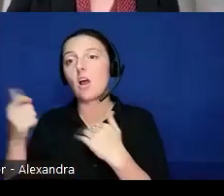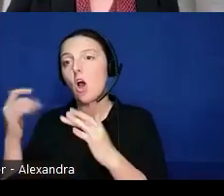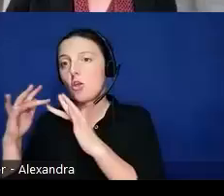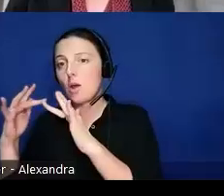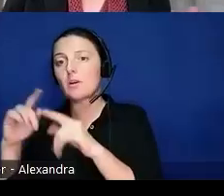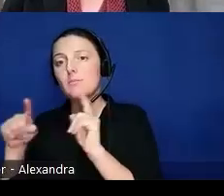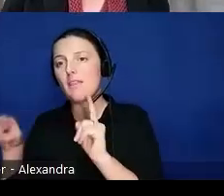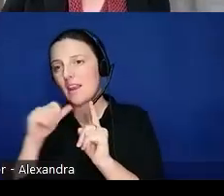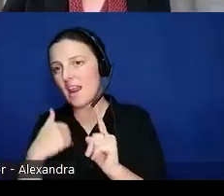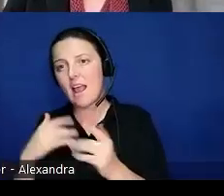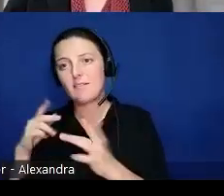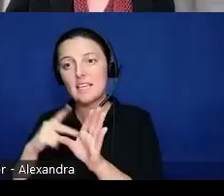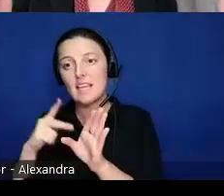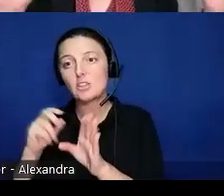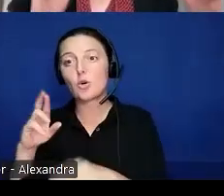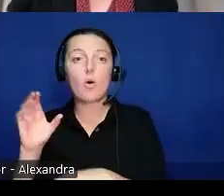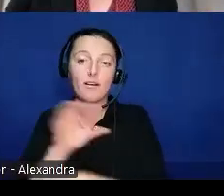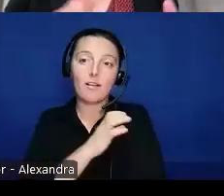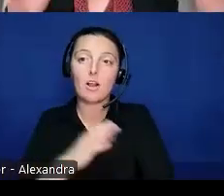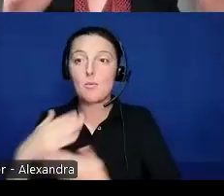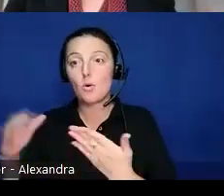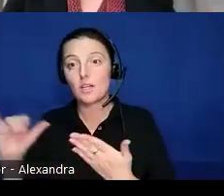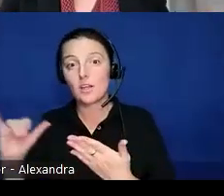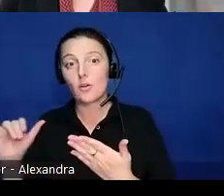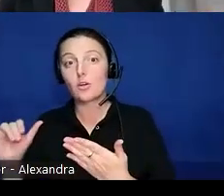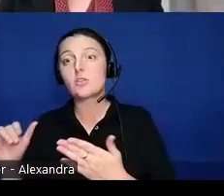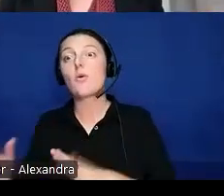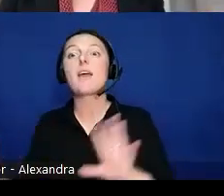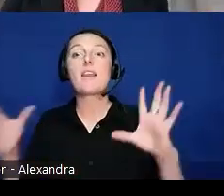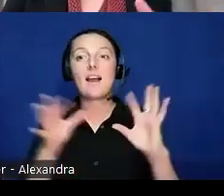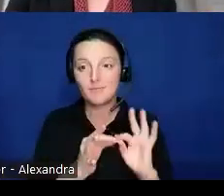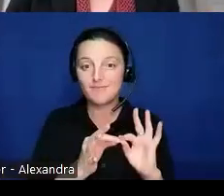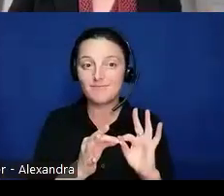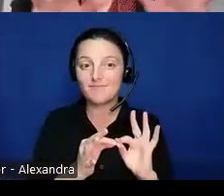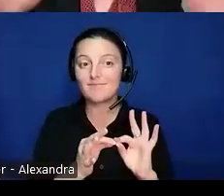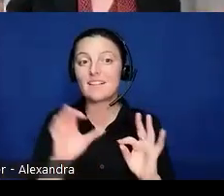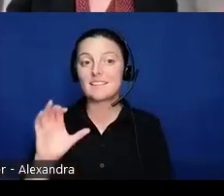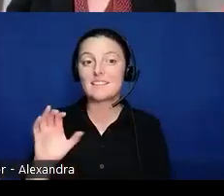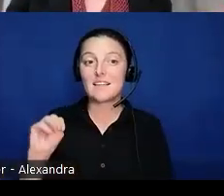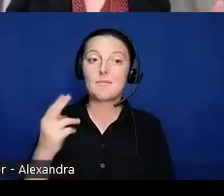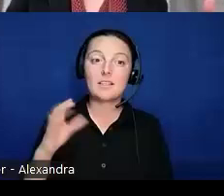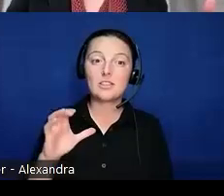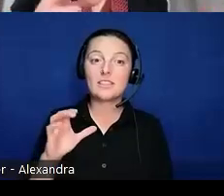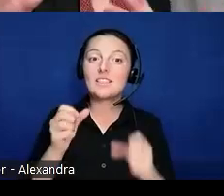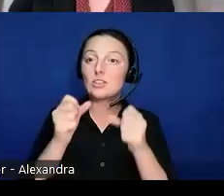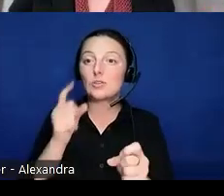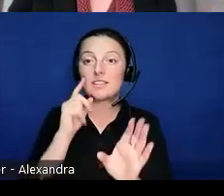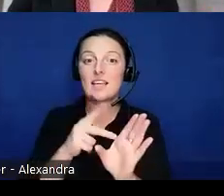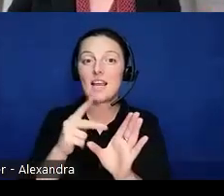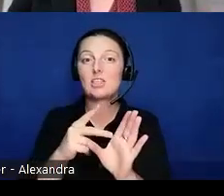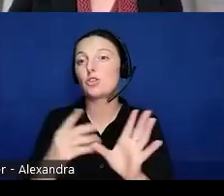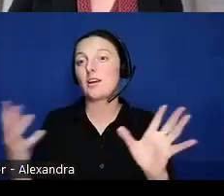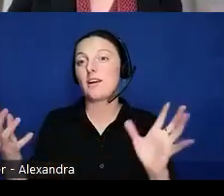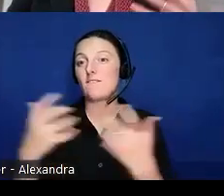clinical component either. And so that's where CMHC street psychiatry fit into this network. And I think oftentimes is the